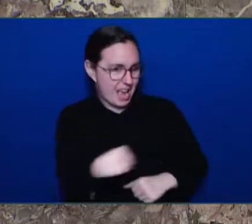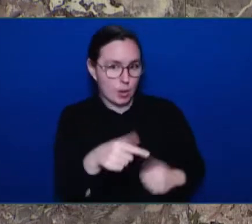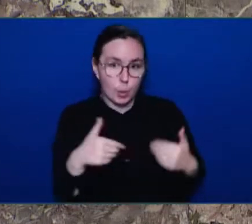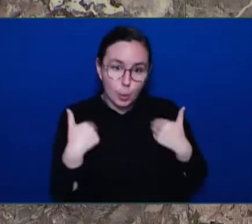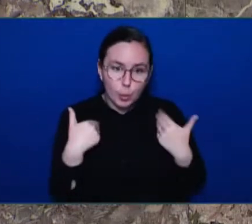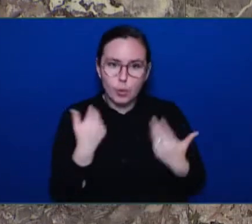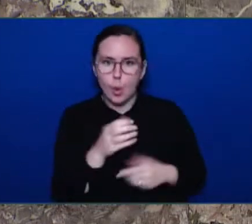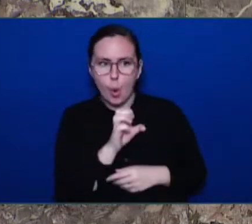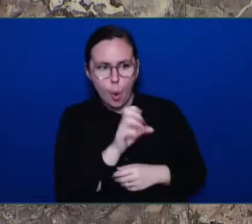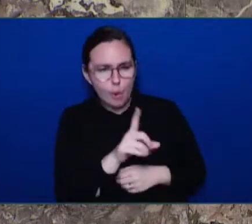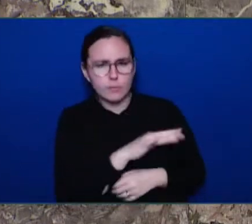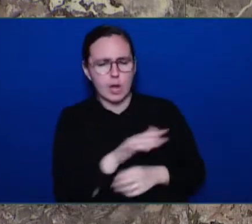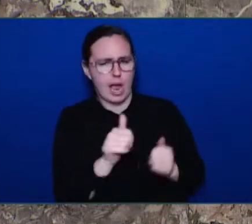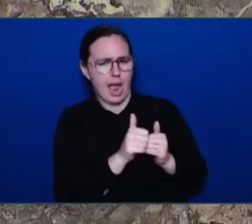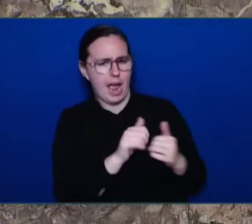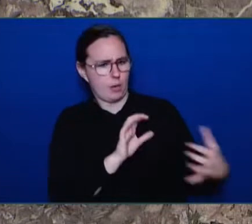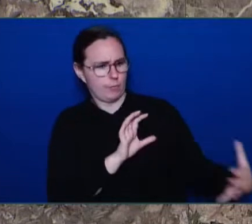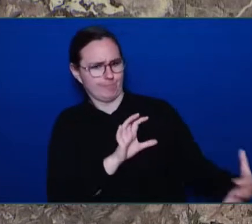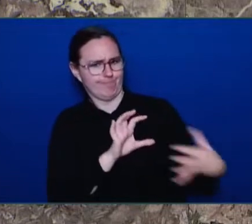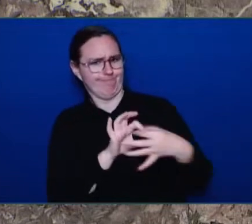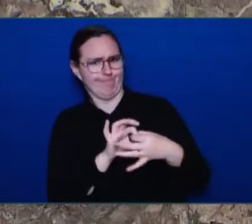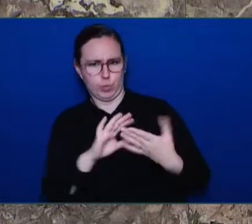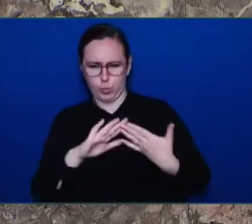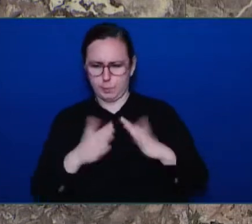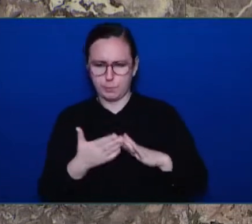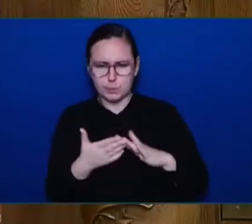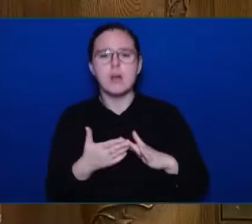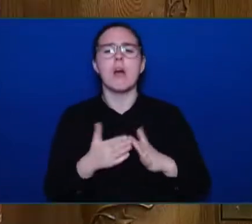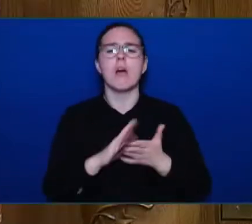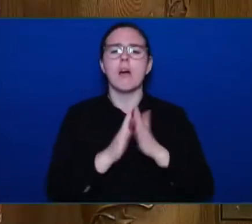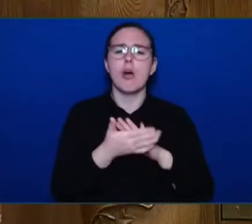treatment and support, but not forced treatment.